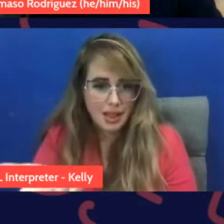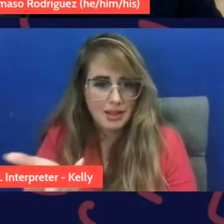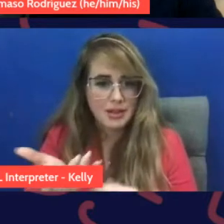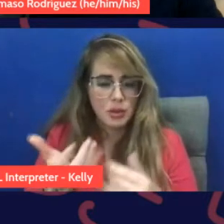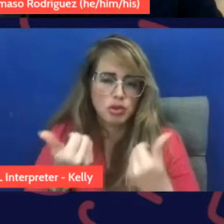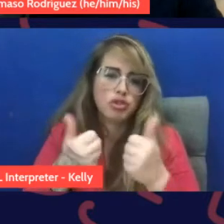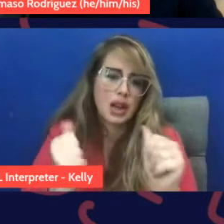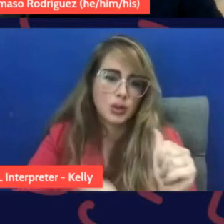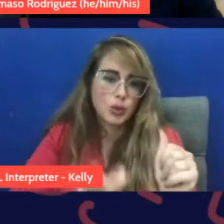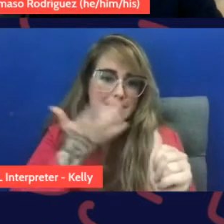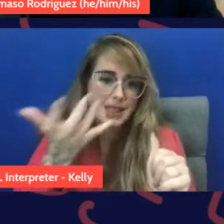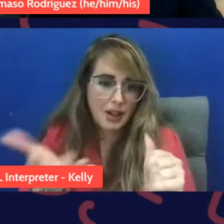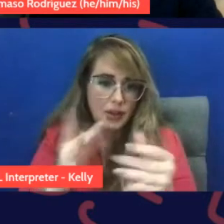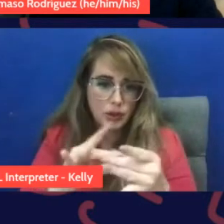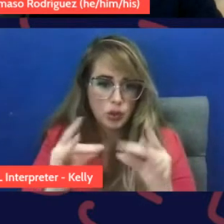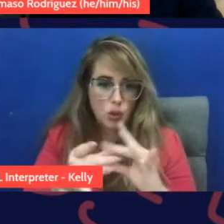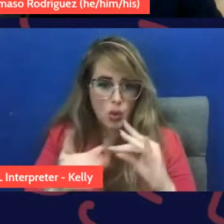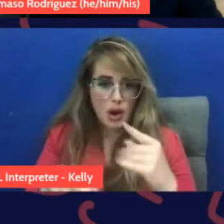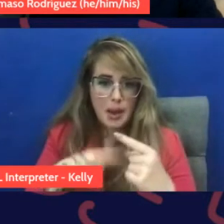attempt to tell a story